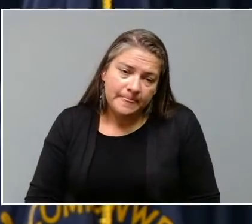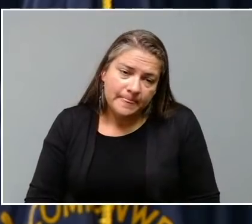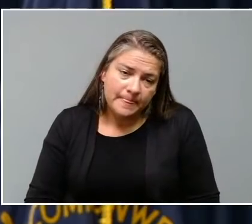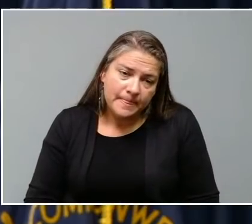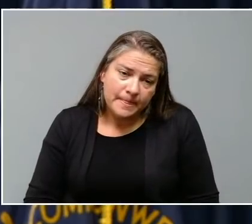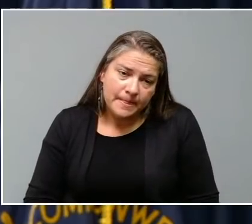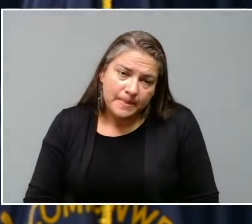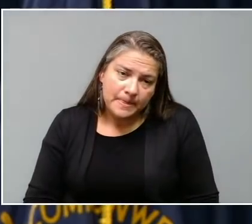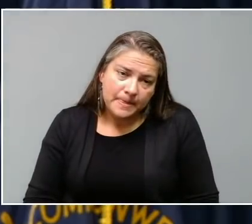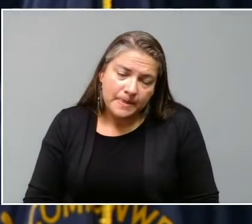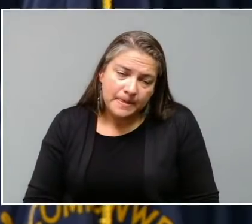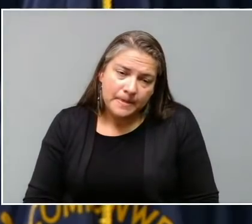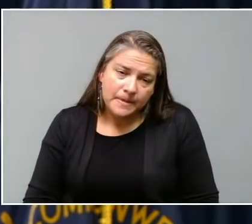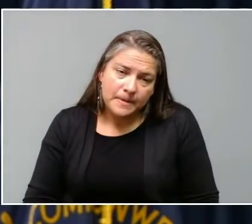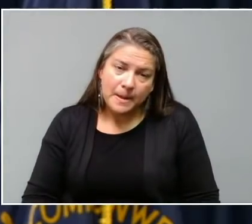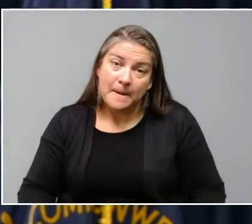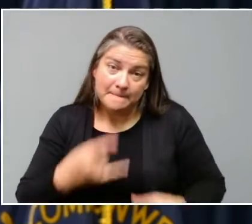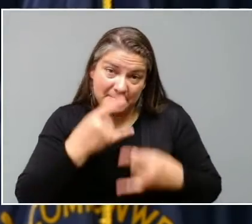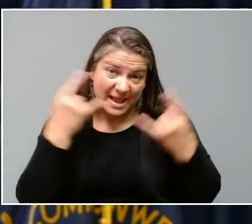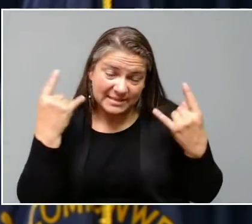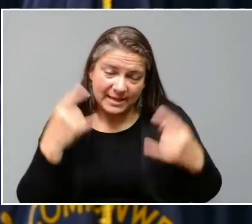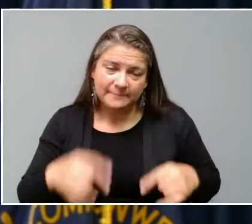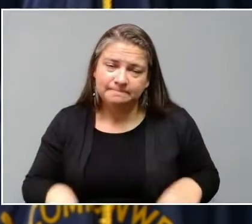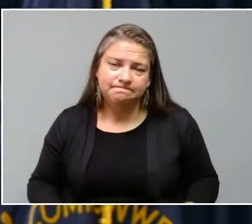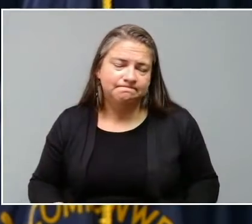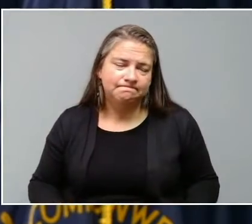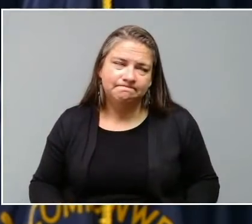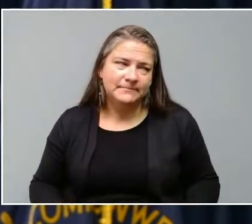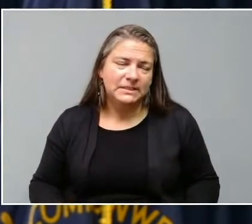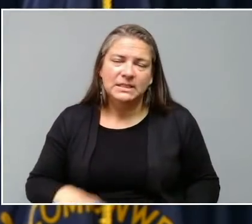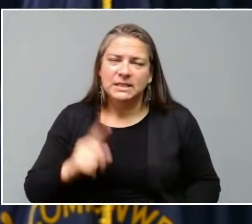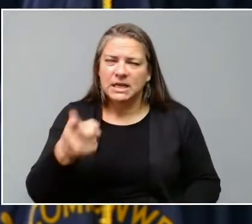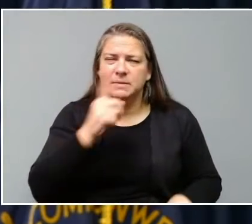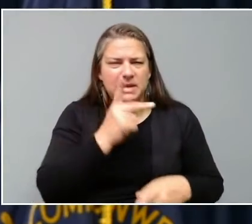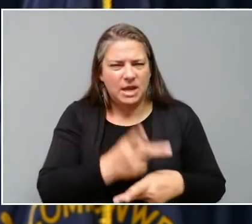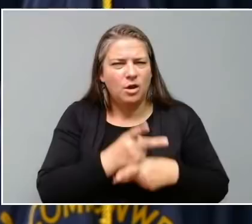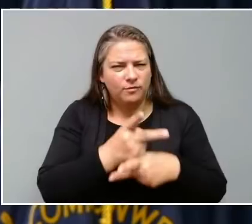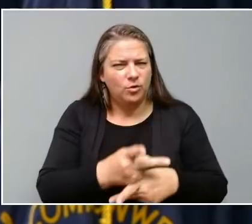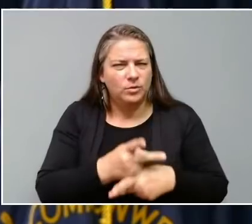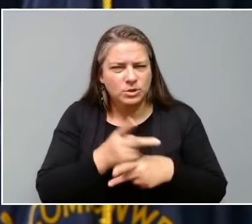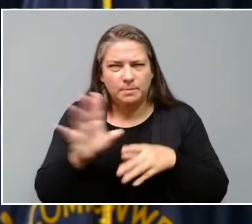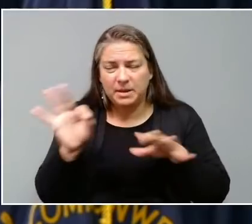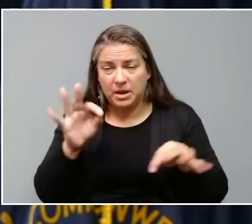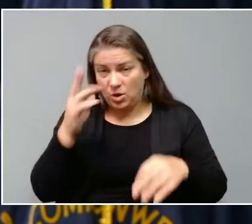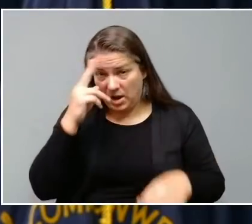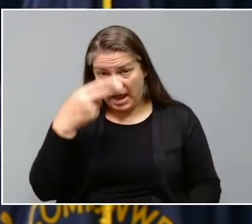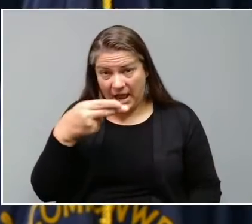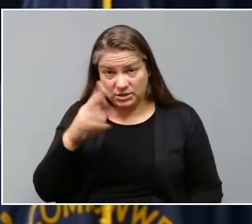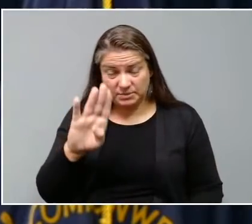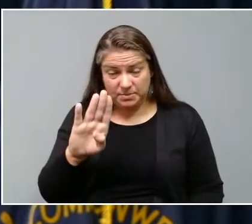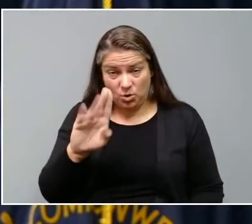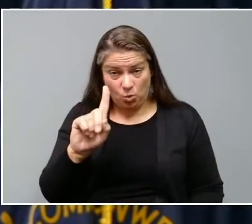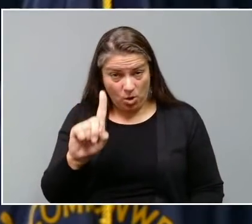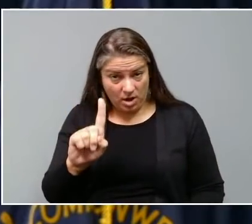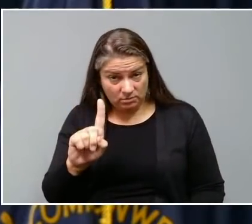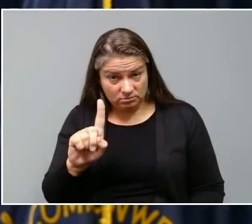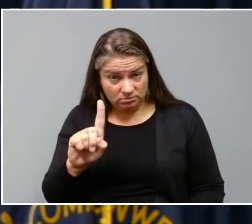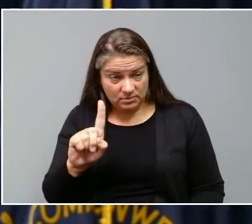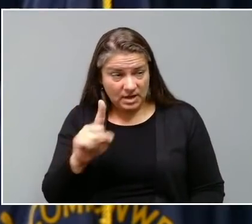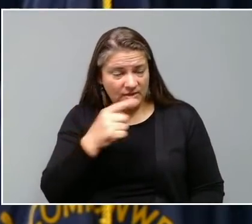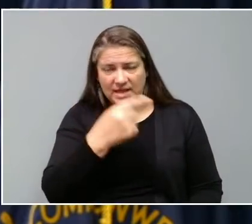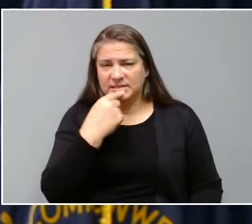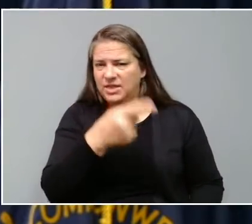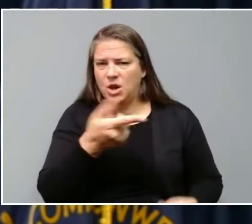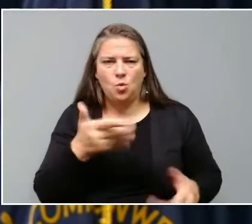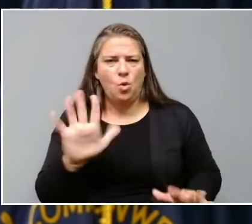On masking, I think people need to be very careful about picking and choosing. House Bill 1, when they passed it, they said that they didn't want to do that, and so